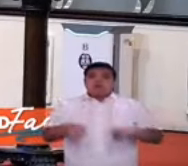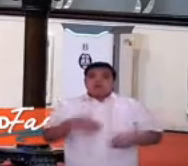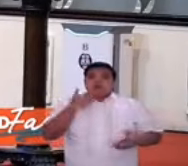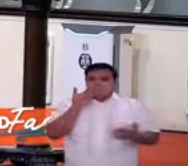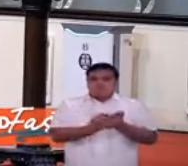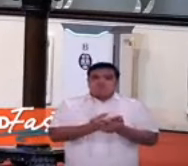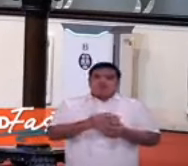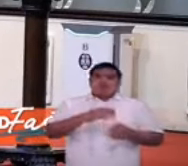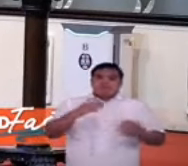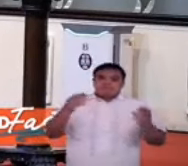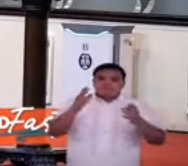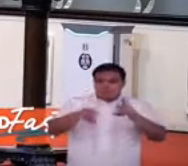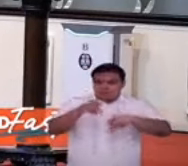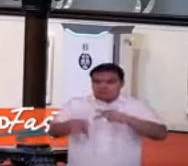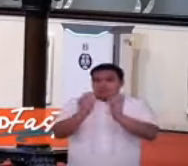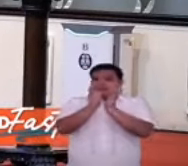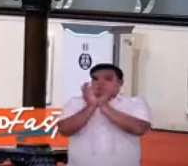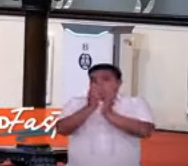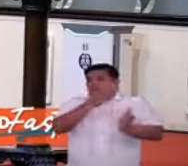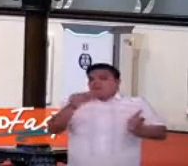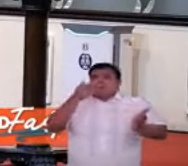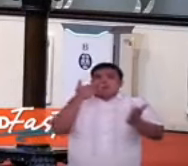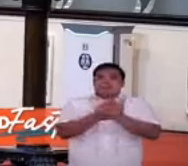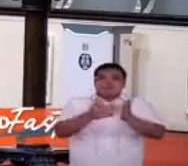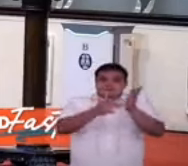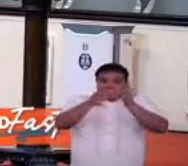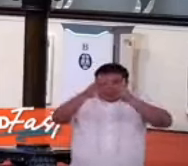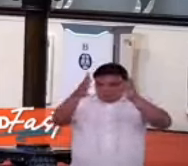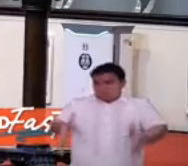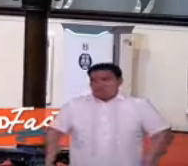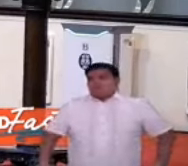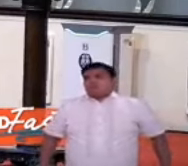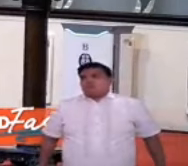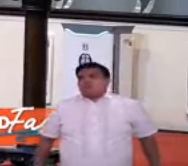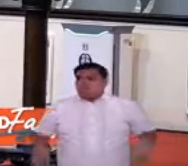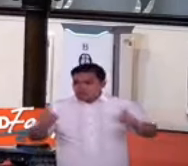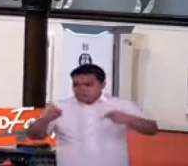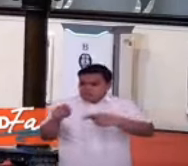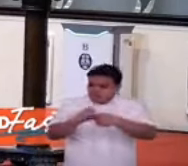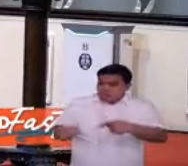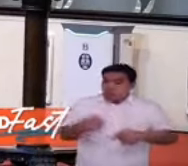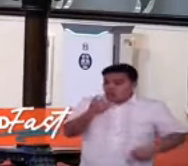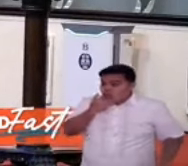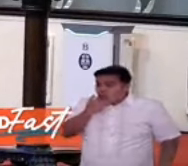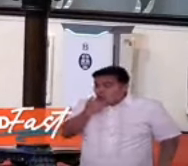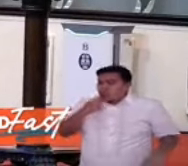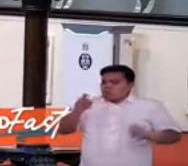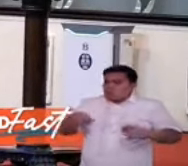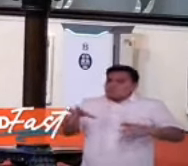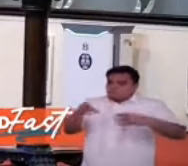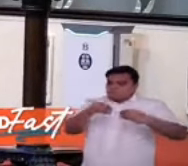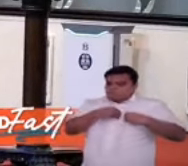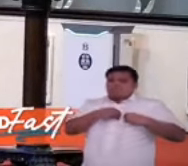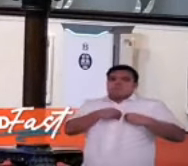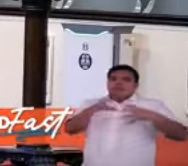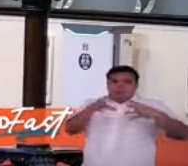good citizens and good Christians. Keep your word. If it is wrong and you have already come to the point